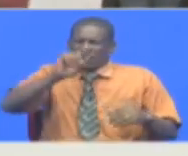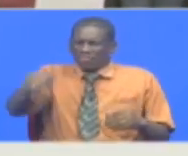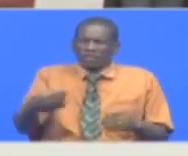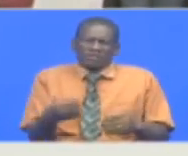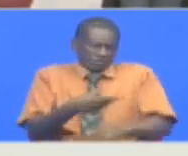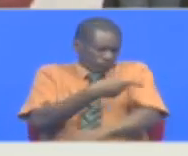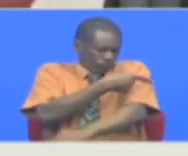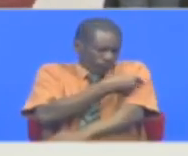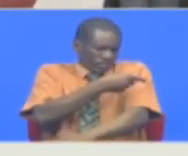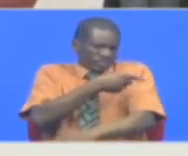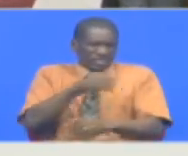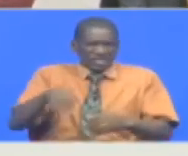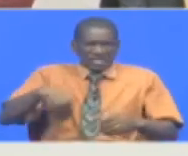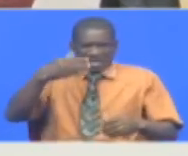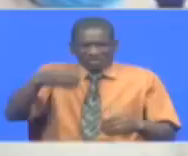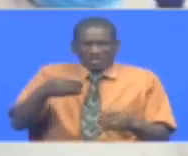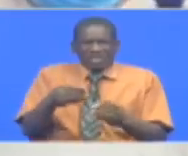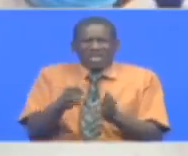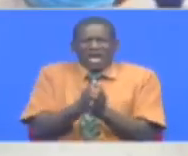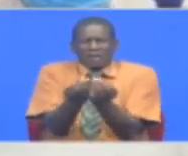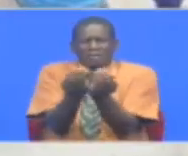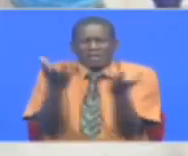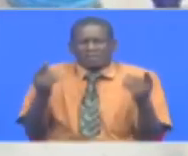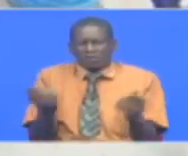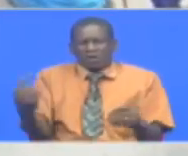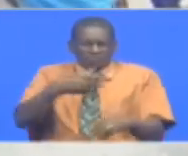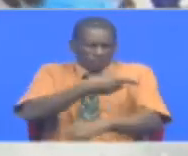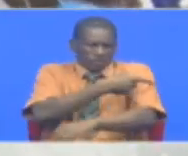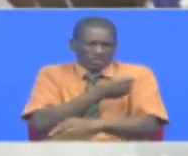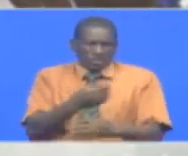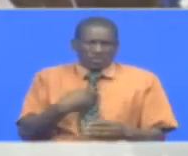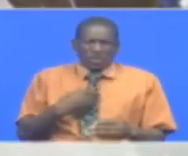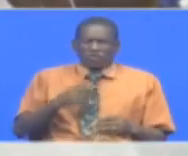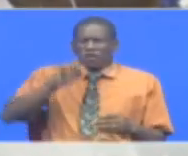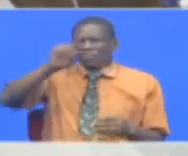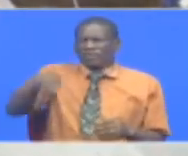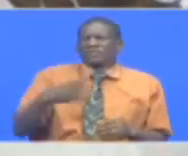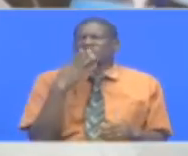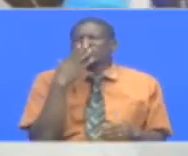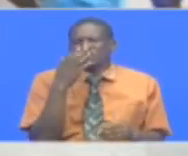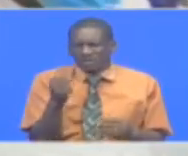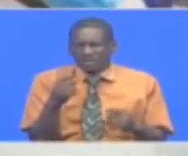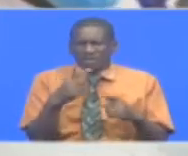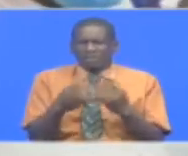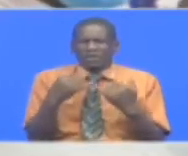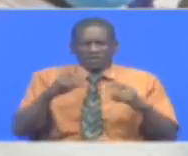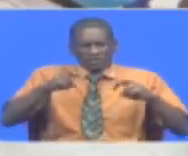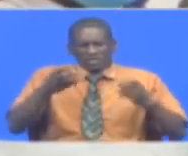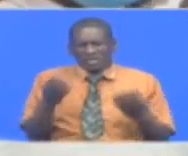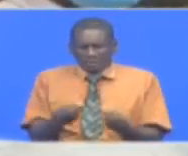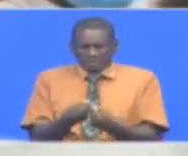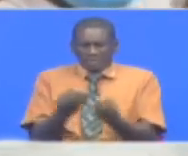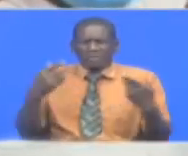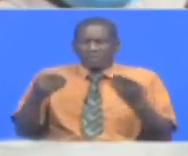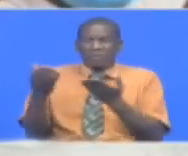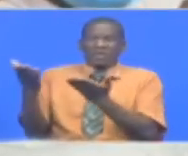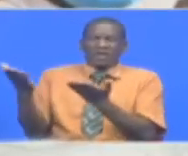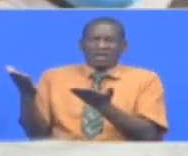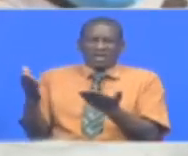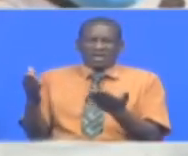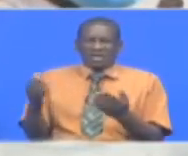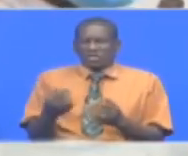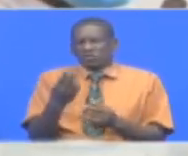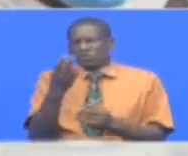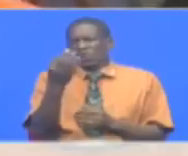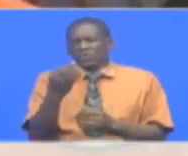dispatch against a huge turnout. Tumepata 1,500, lakini hata hiyo ukiangalia huu umati uko hapa, hata iwezi chukua siku mbili ama